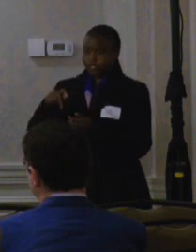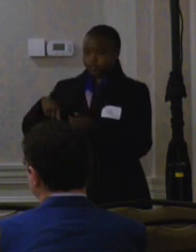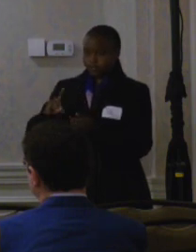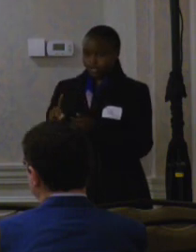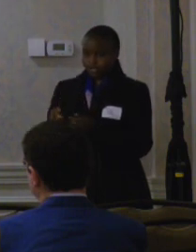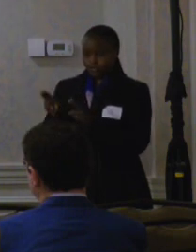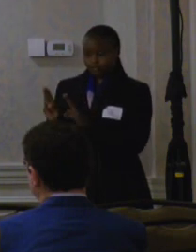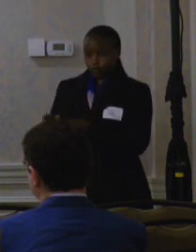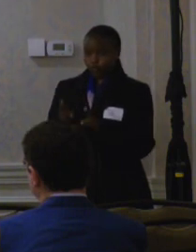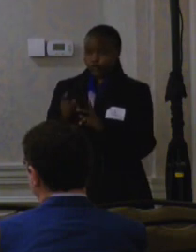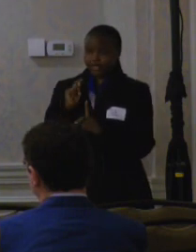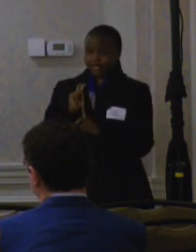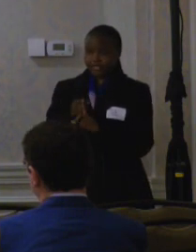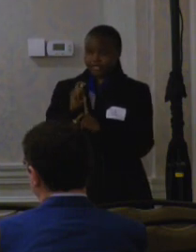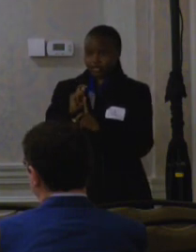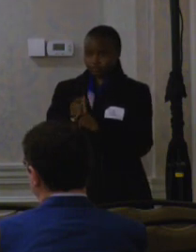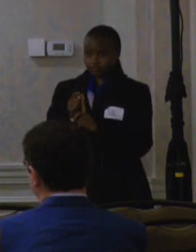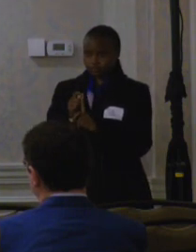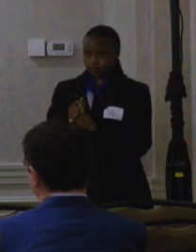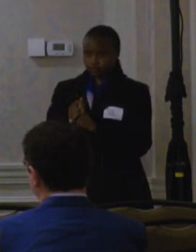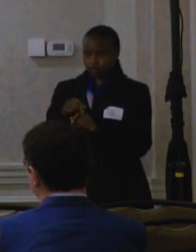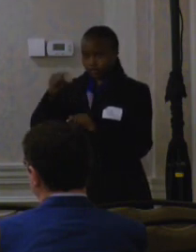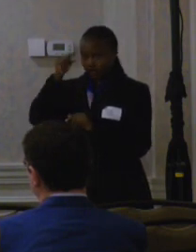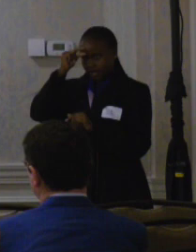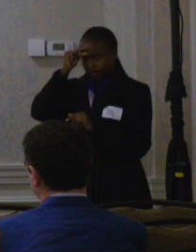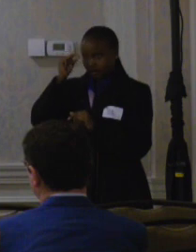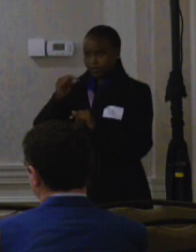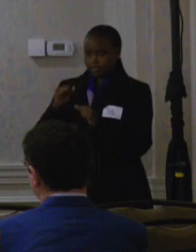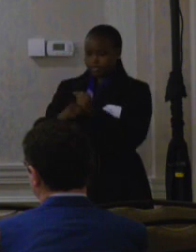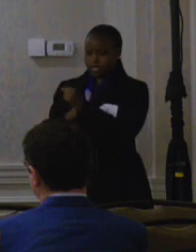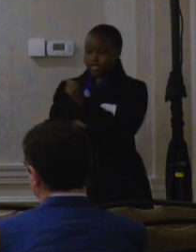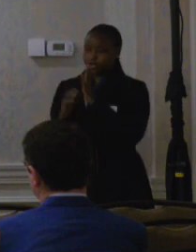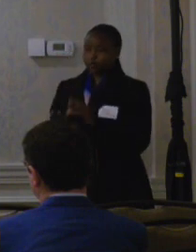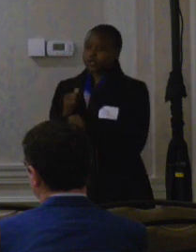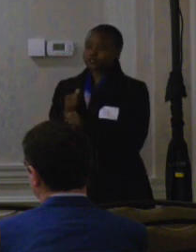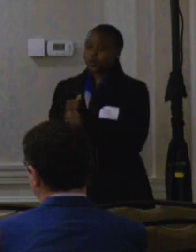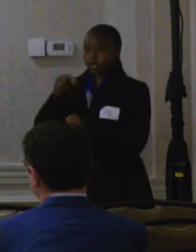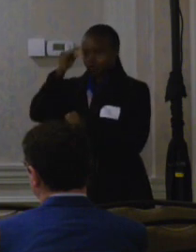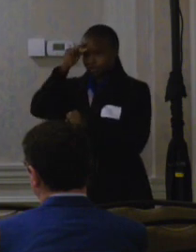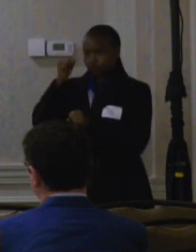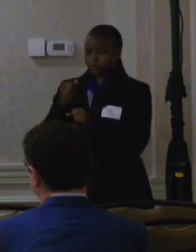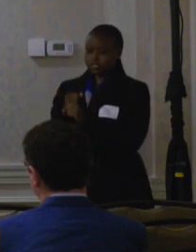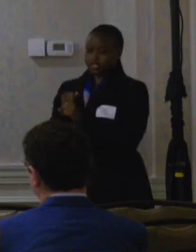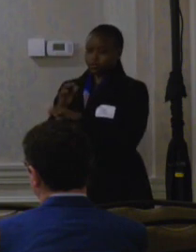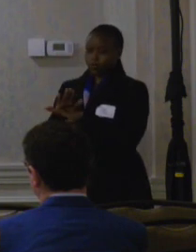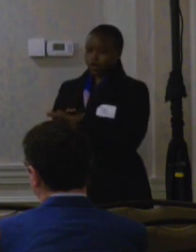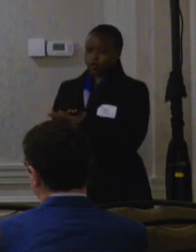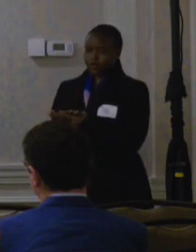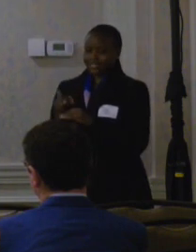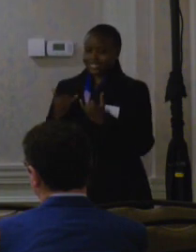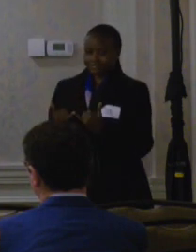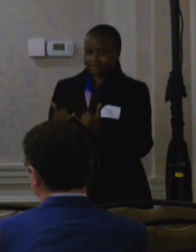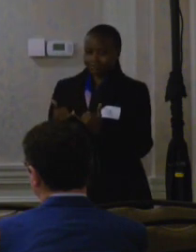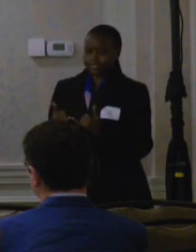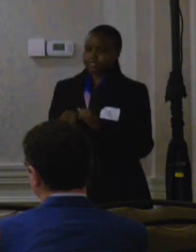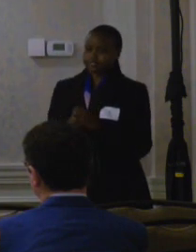often a tool that governments and donors working with governments can operate on in the immediate